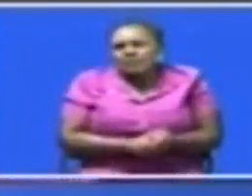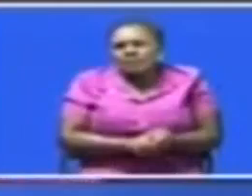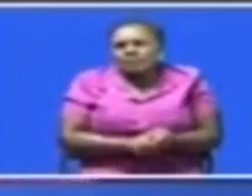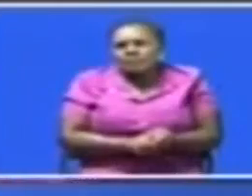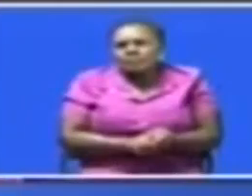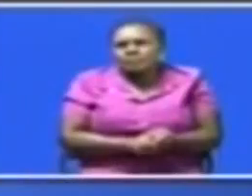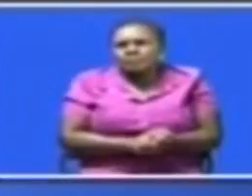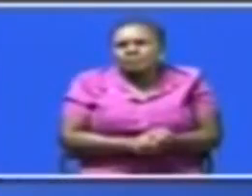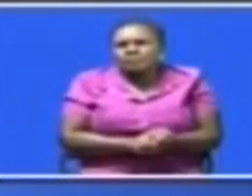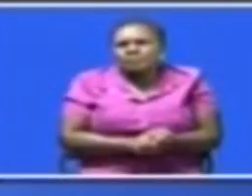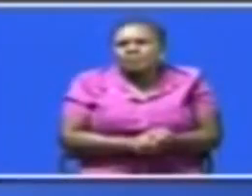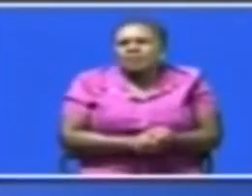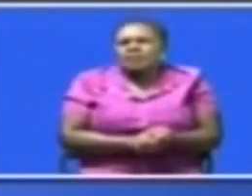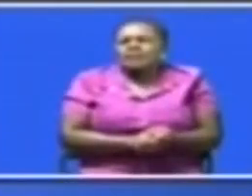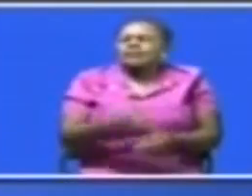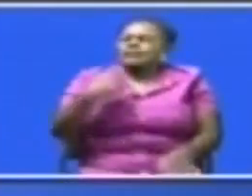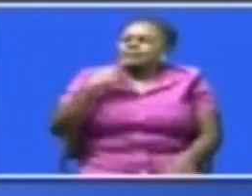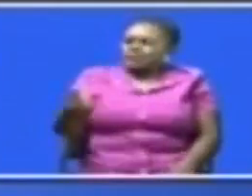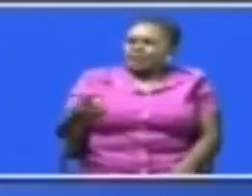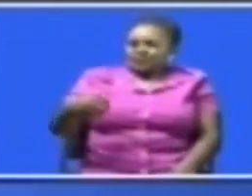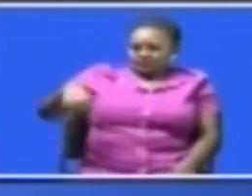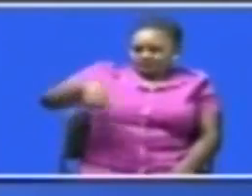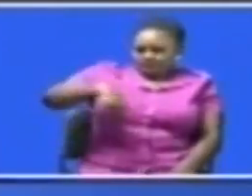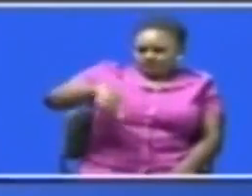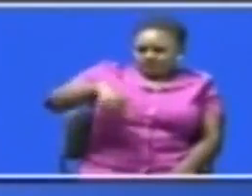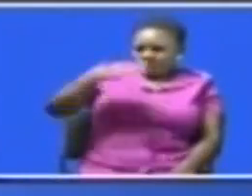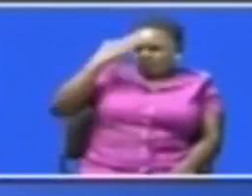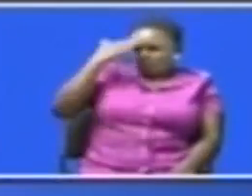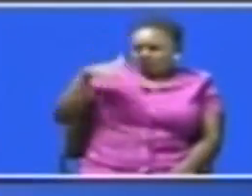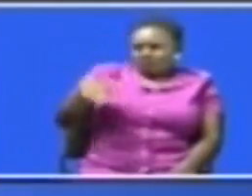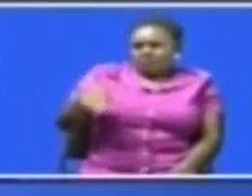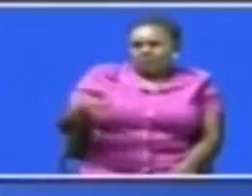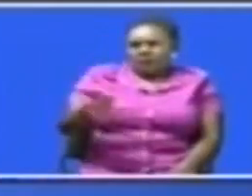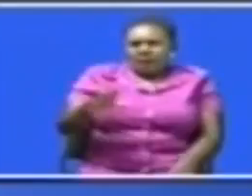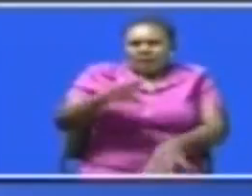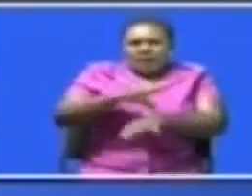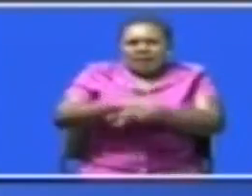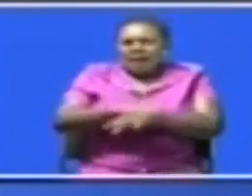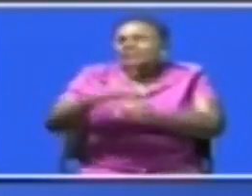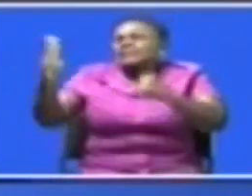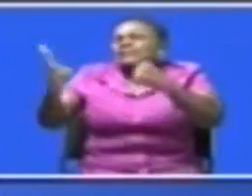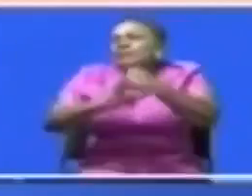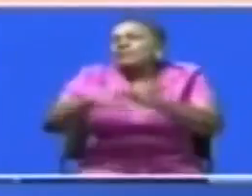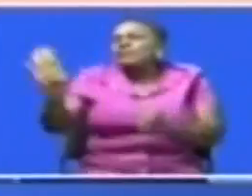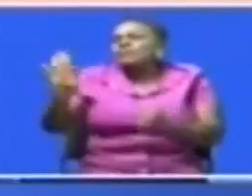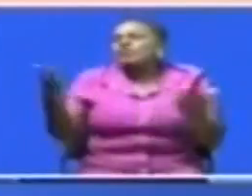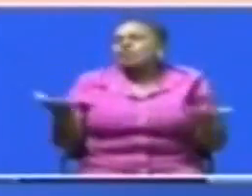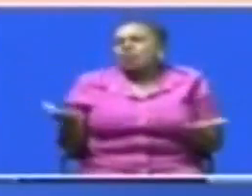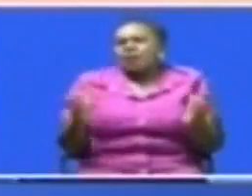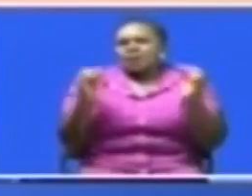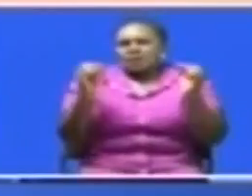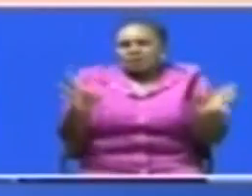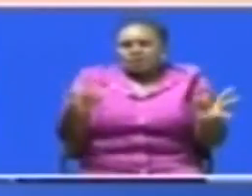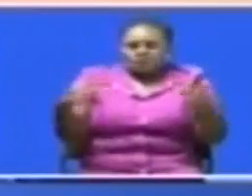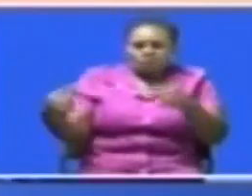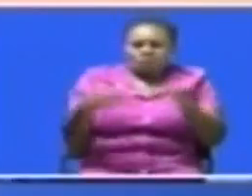Yes. Yes. He should tell us why he has gotten the figures of 7 billion shillings. If we are